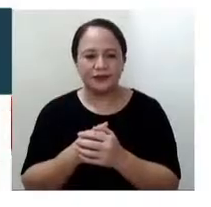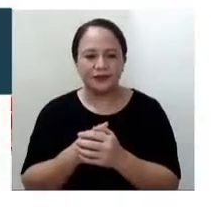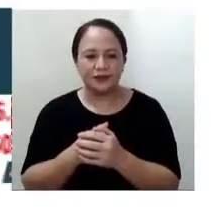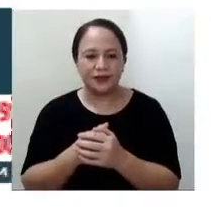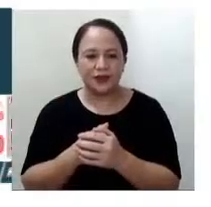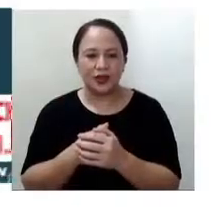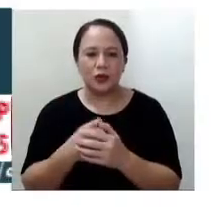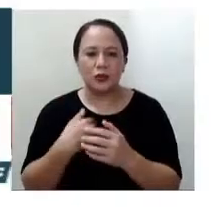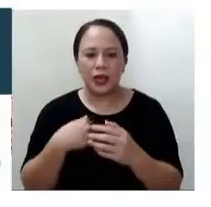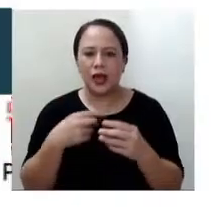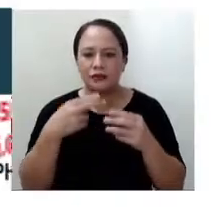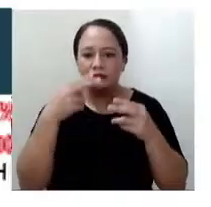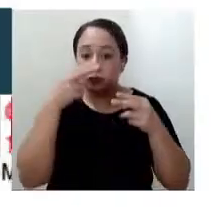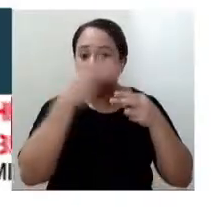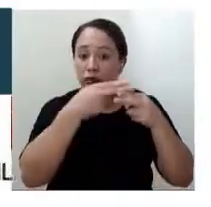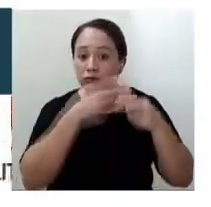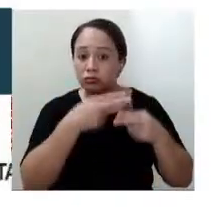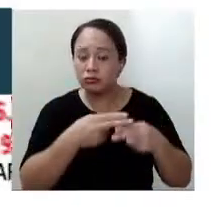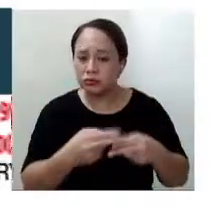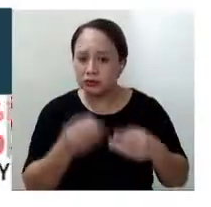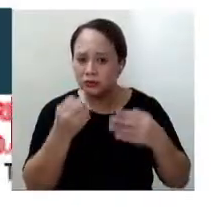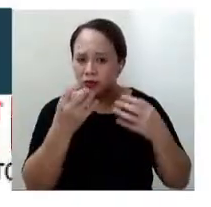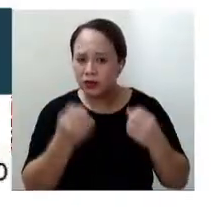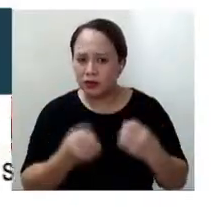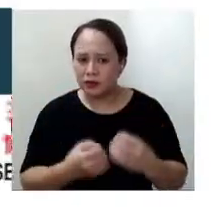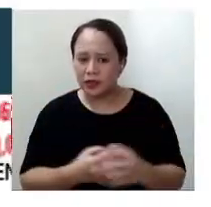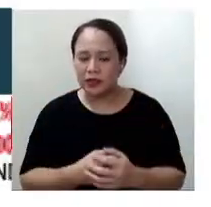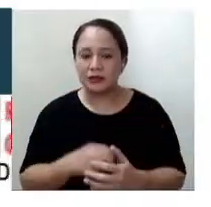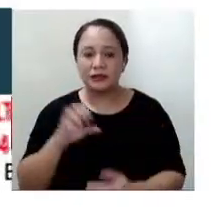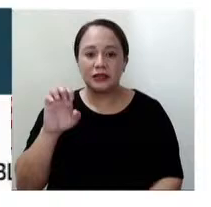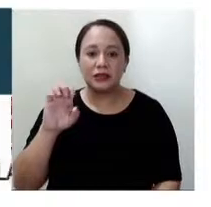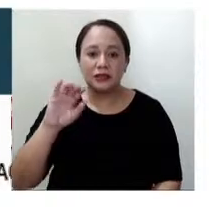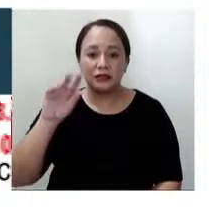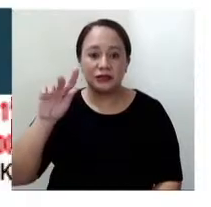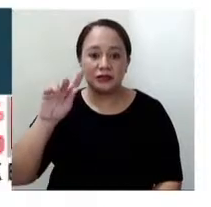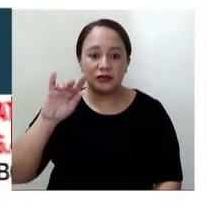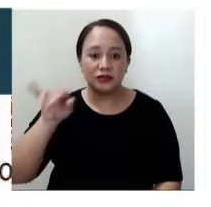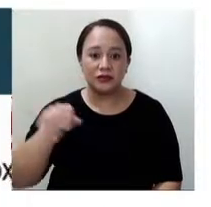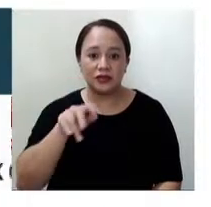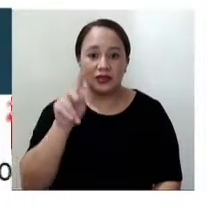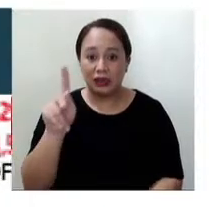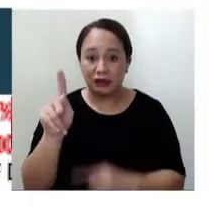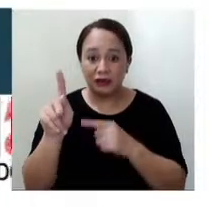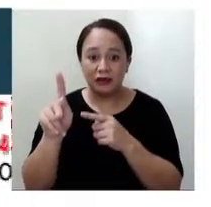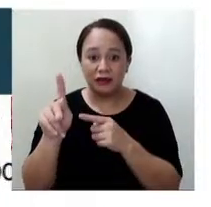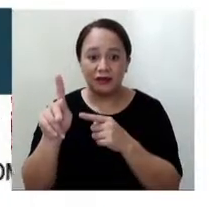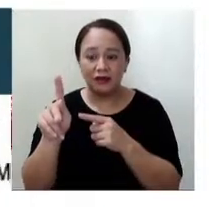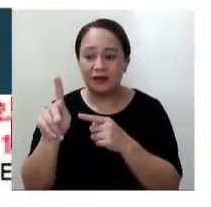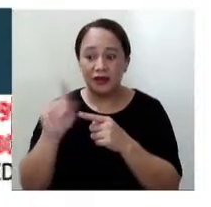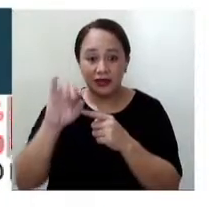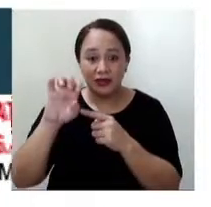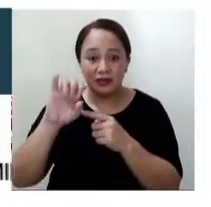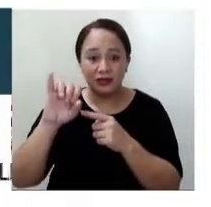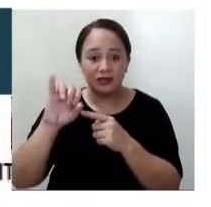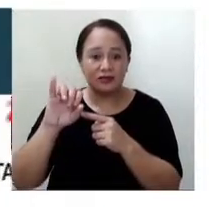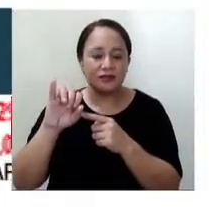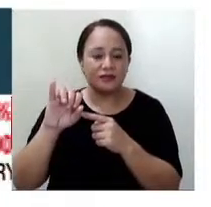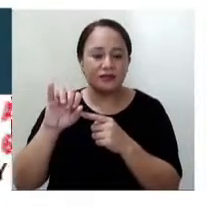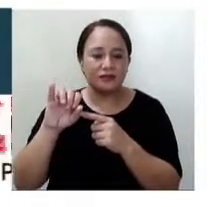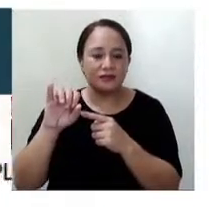named many. And you know, extrajudicial killings by their nature are, you